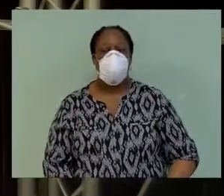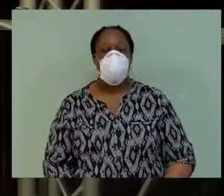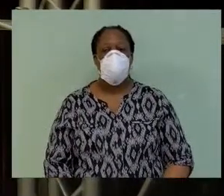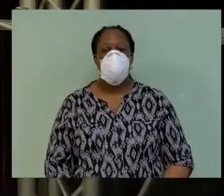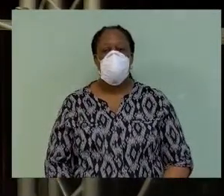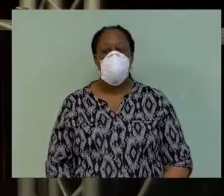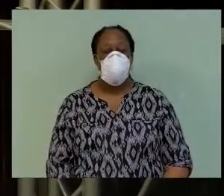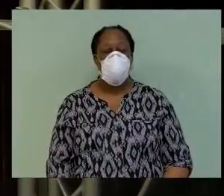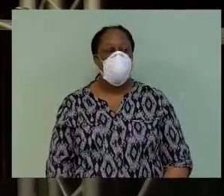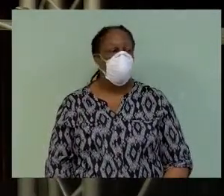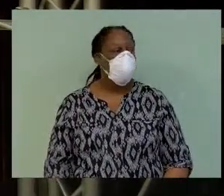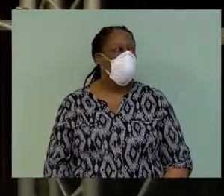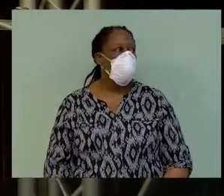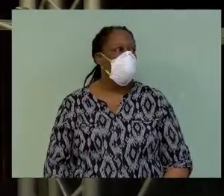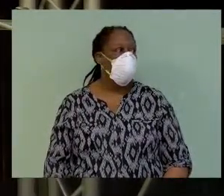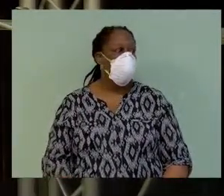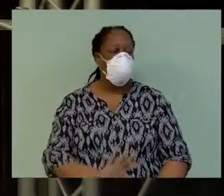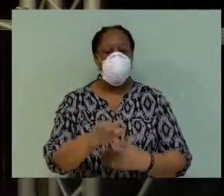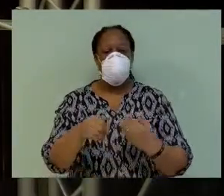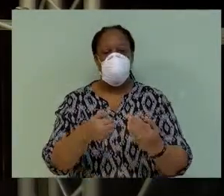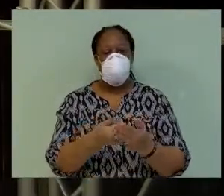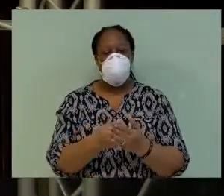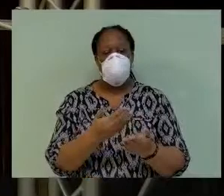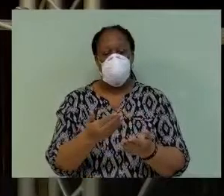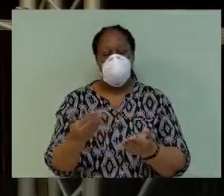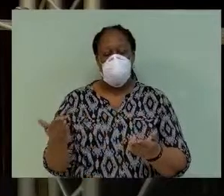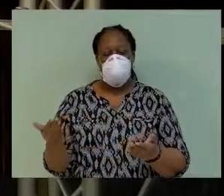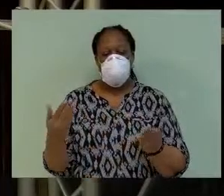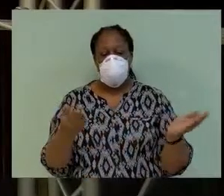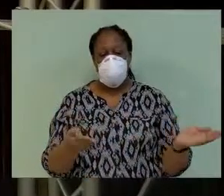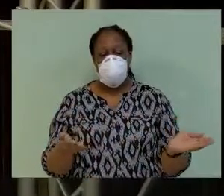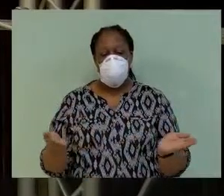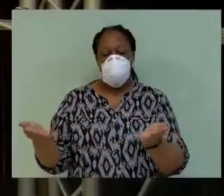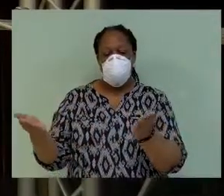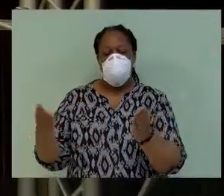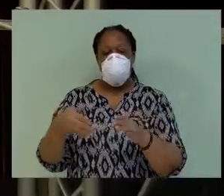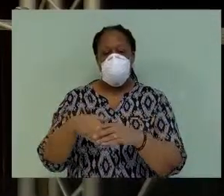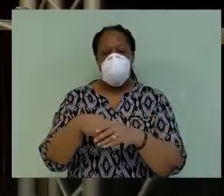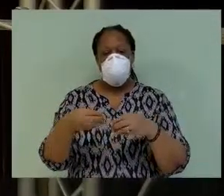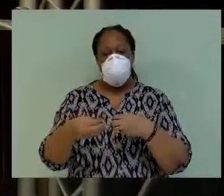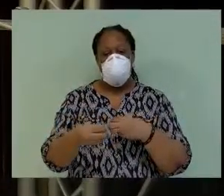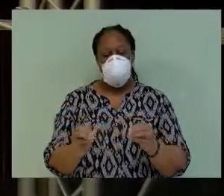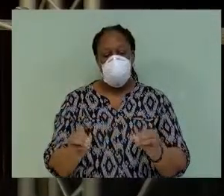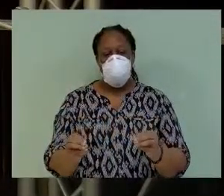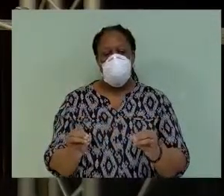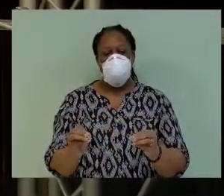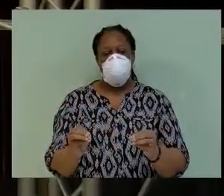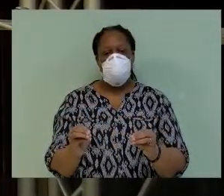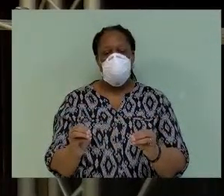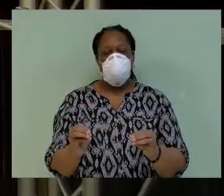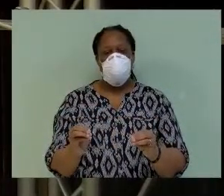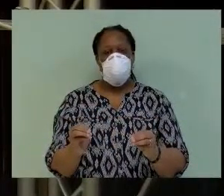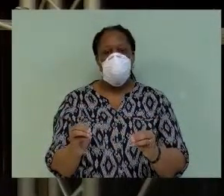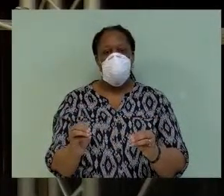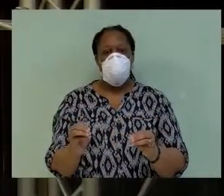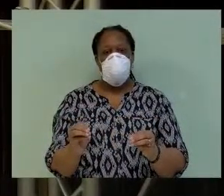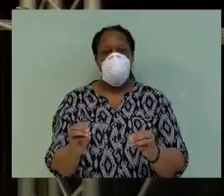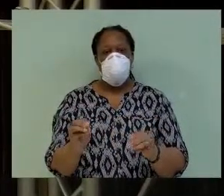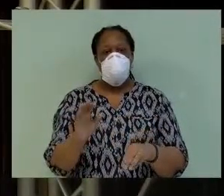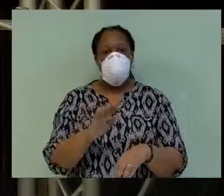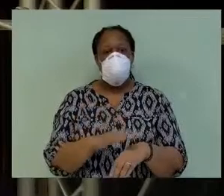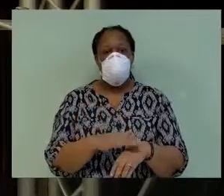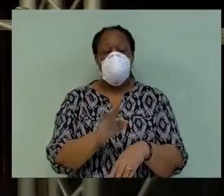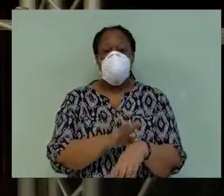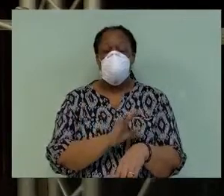These documents are forwarded together to the relevant magistrate, preferably electronically.